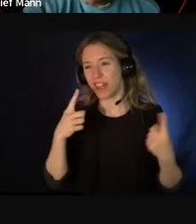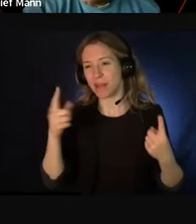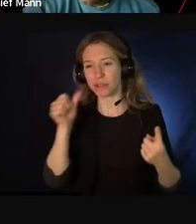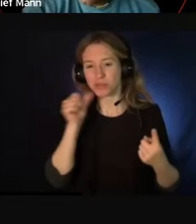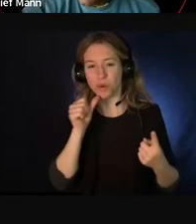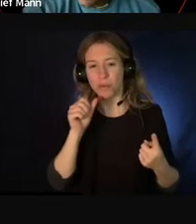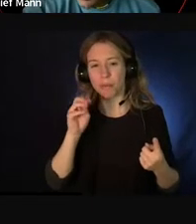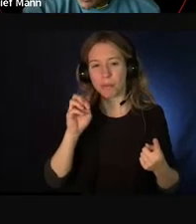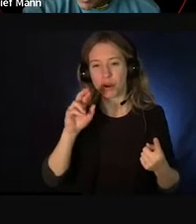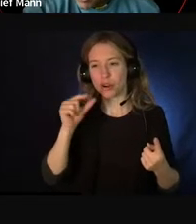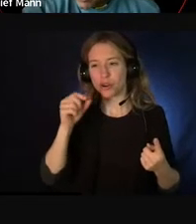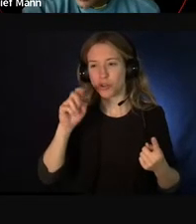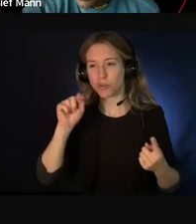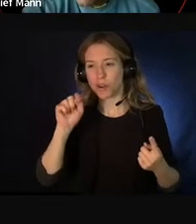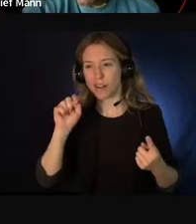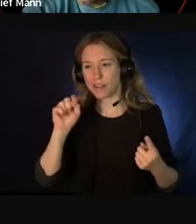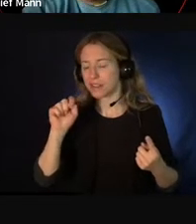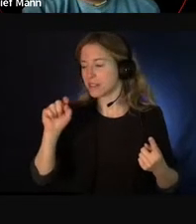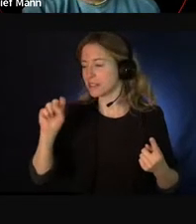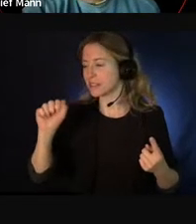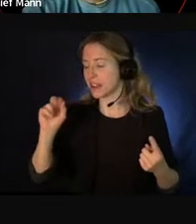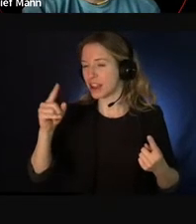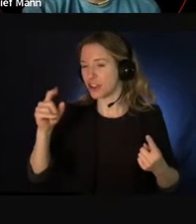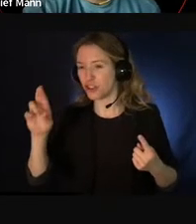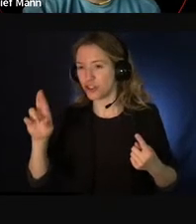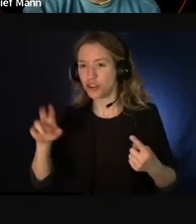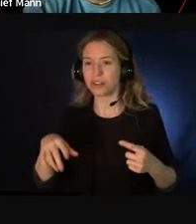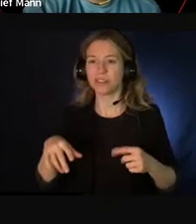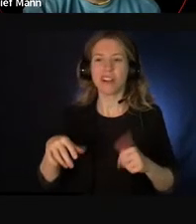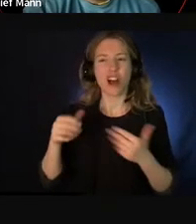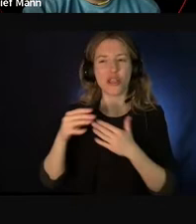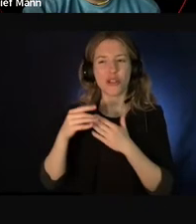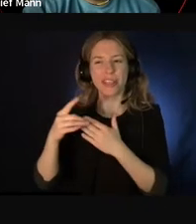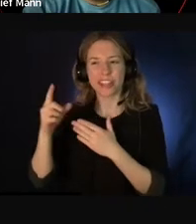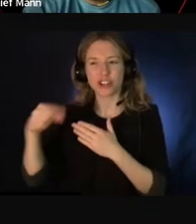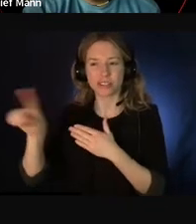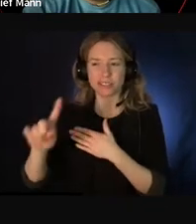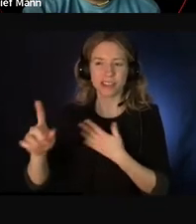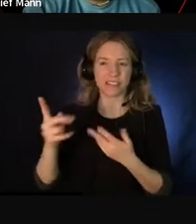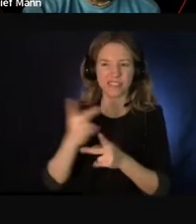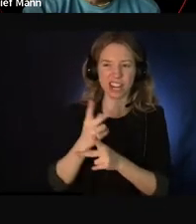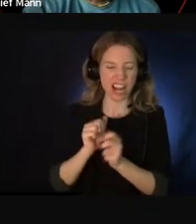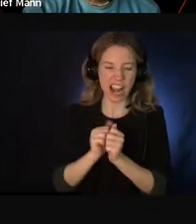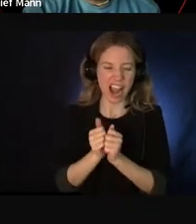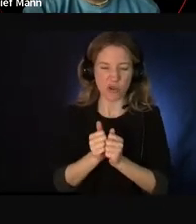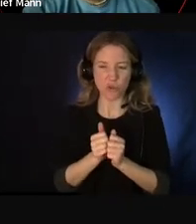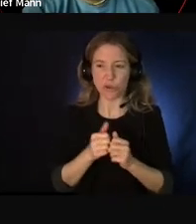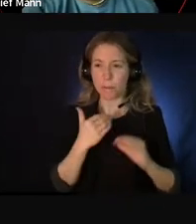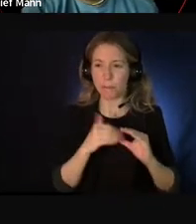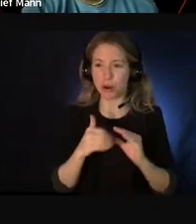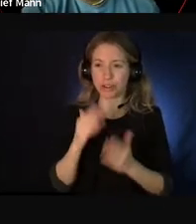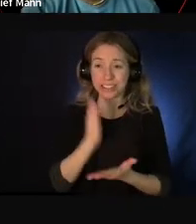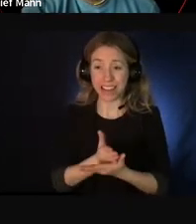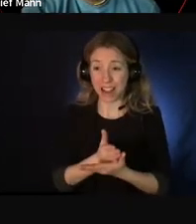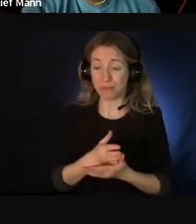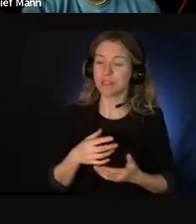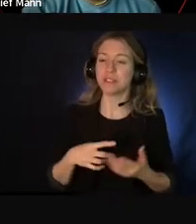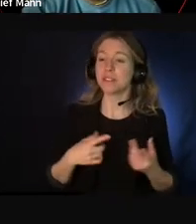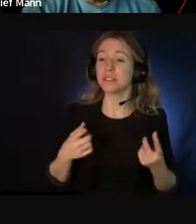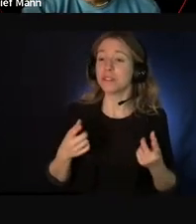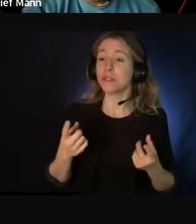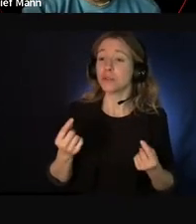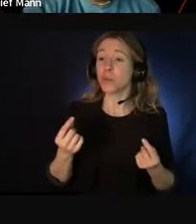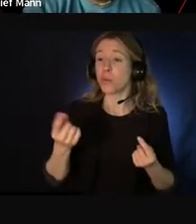with 18 different ways to deal with us. But the number one way was by a public lethal gas chamber. This